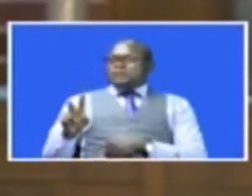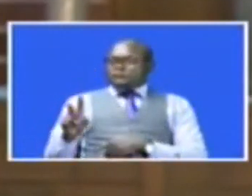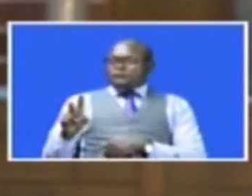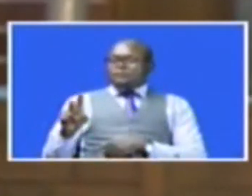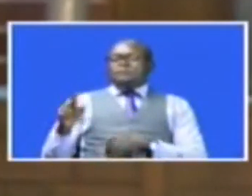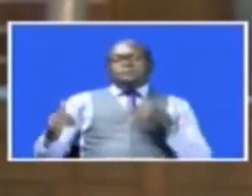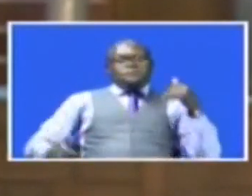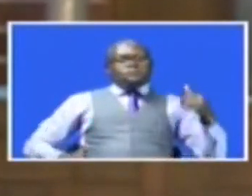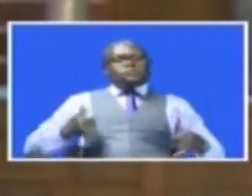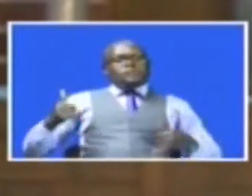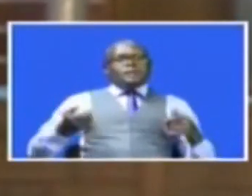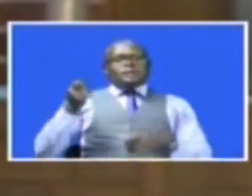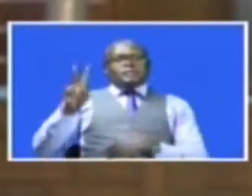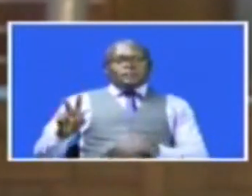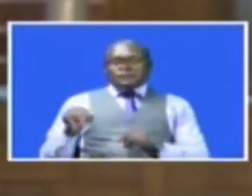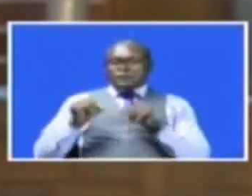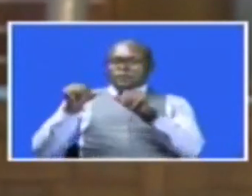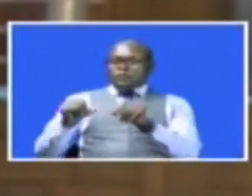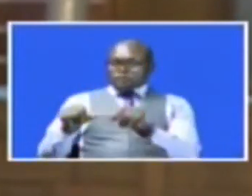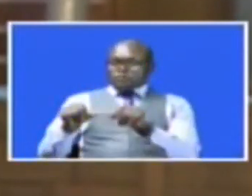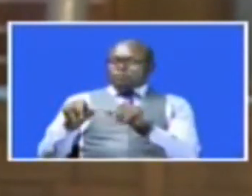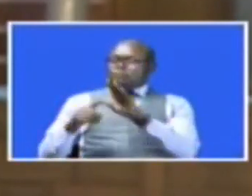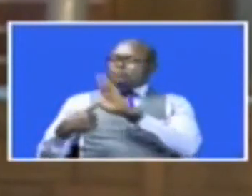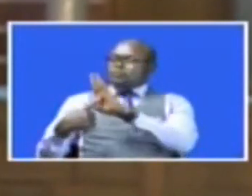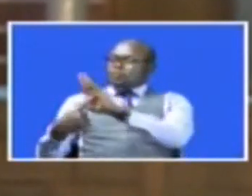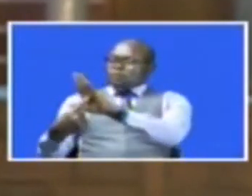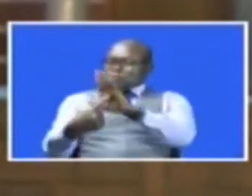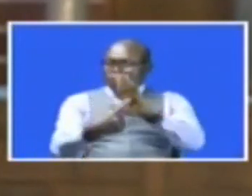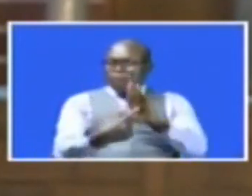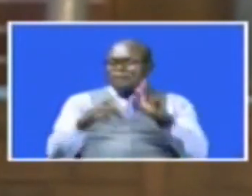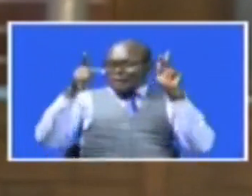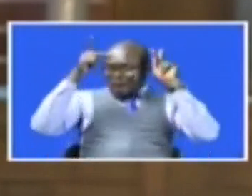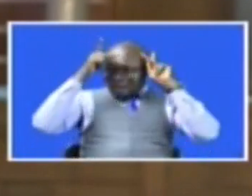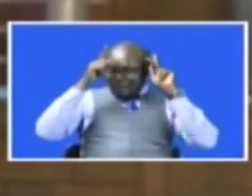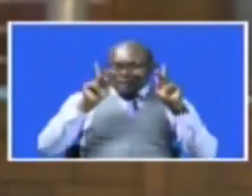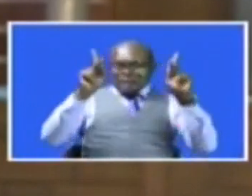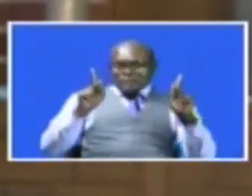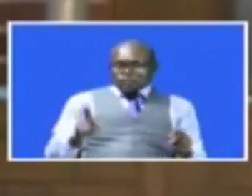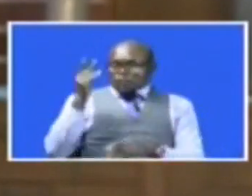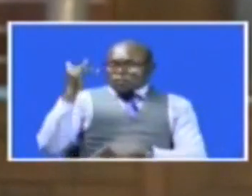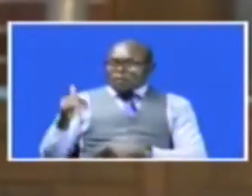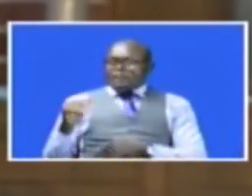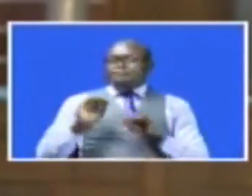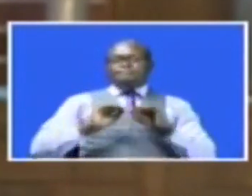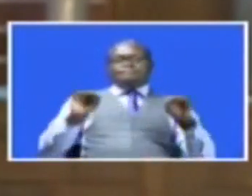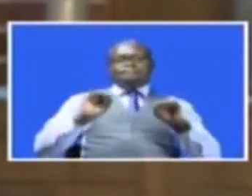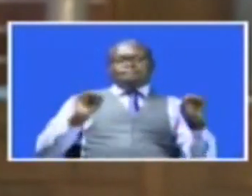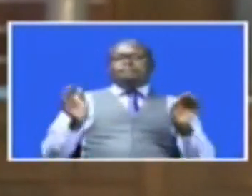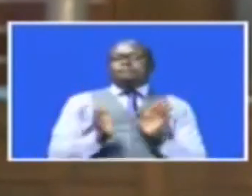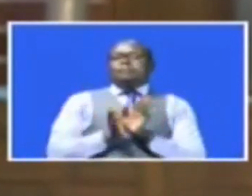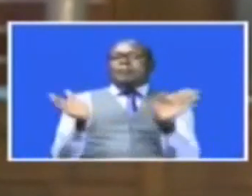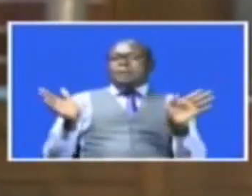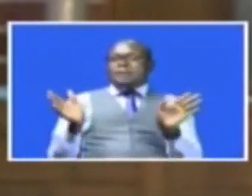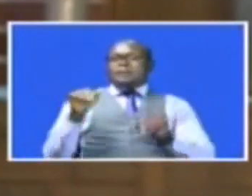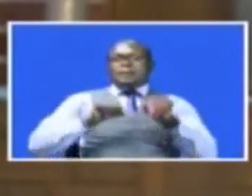station dubbed KTN Burudani today continued with its roadshow in Kakamega and Kisumu in a bid to sensitize its